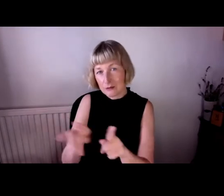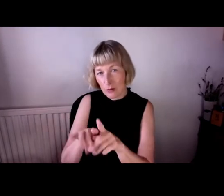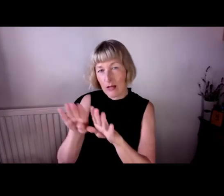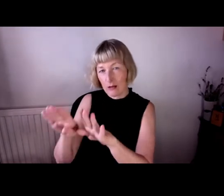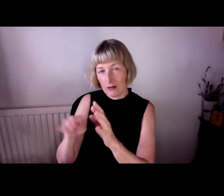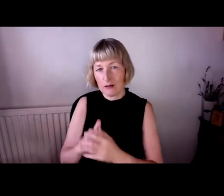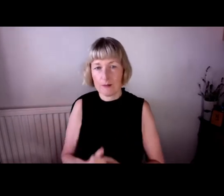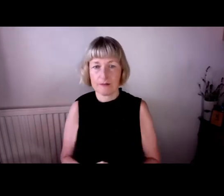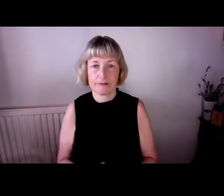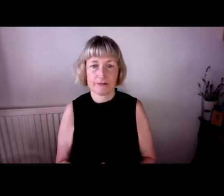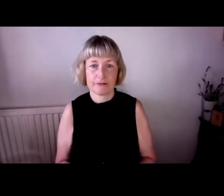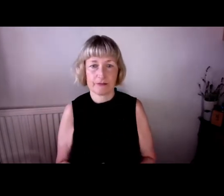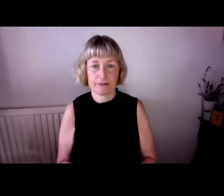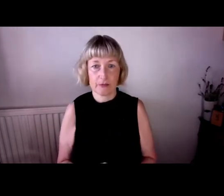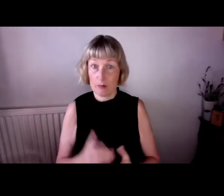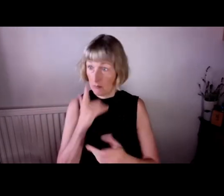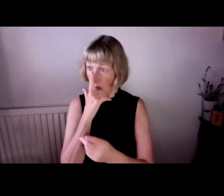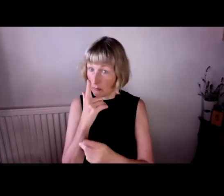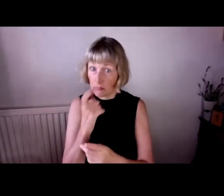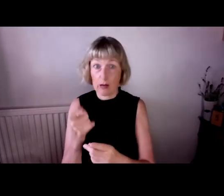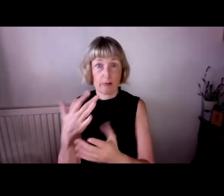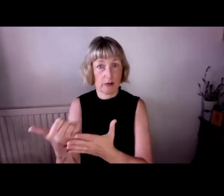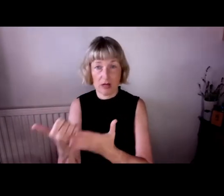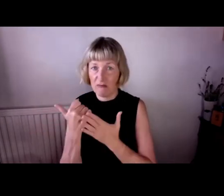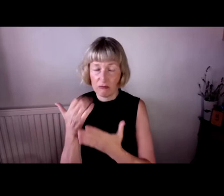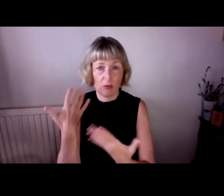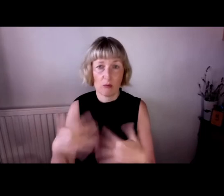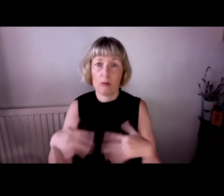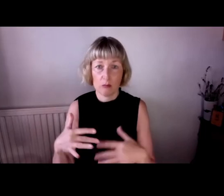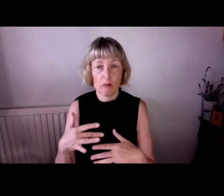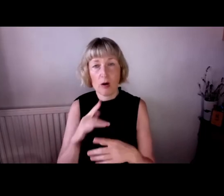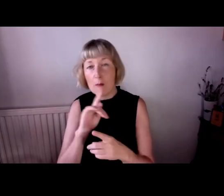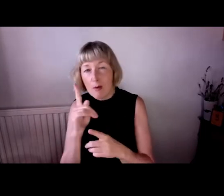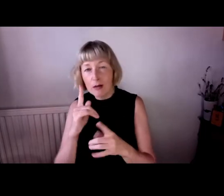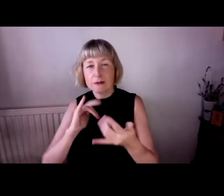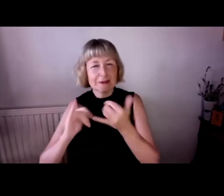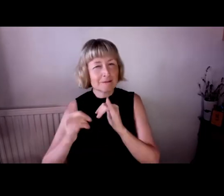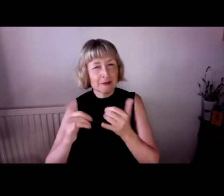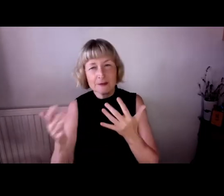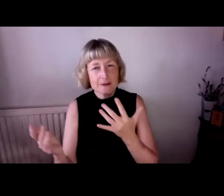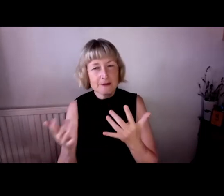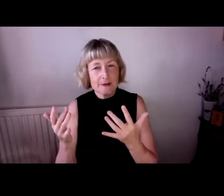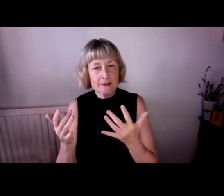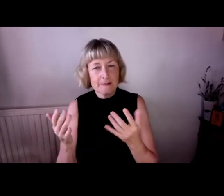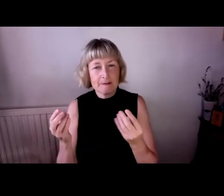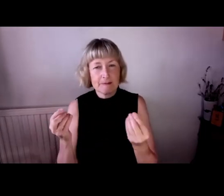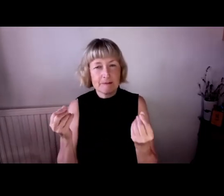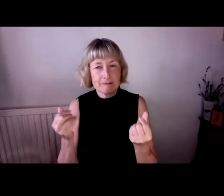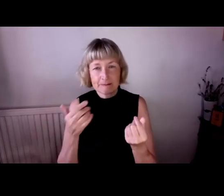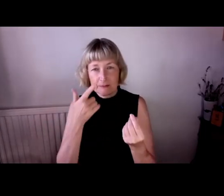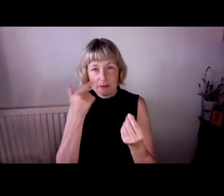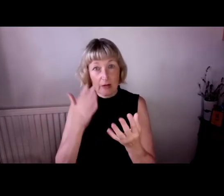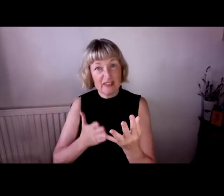It certainly can be very helpful, but sometimes we find that the